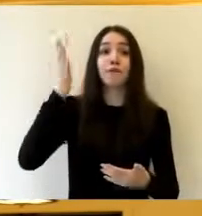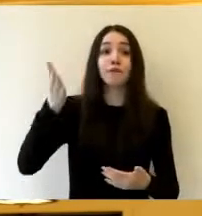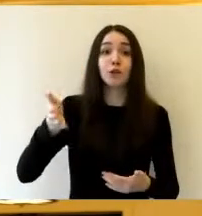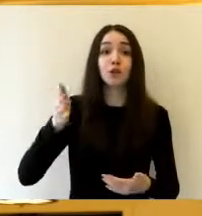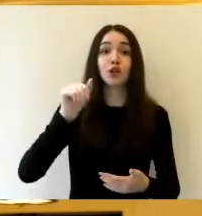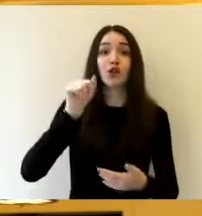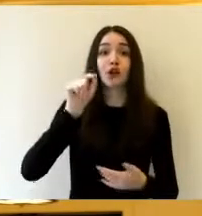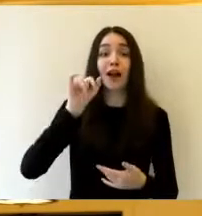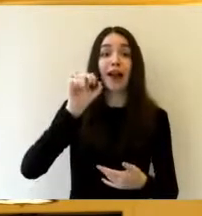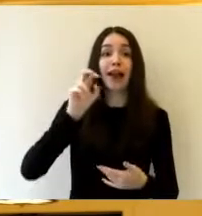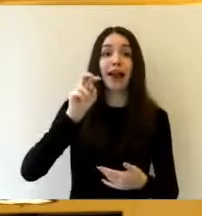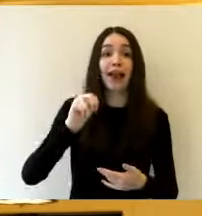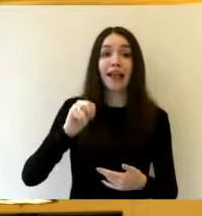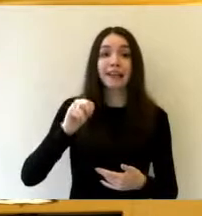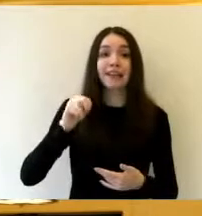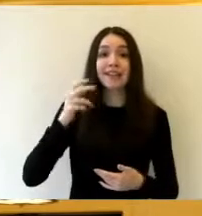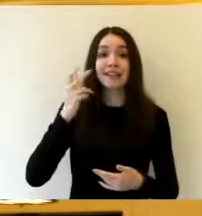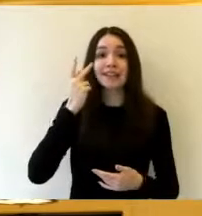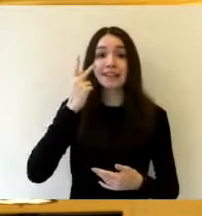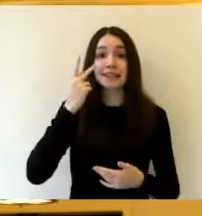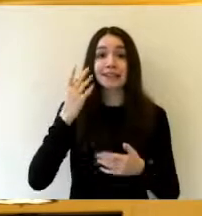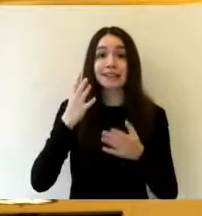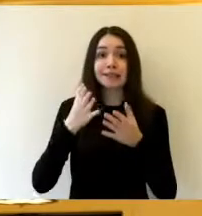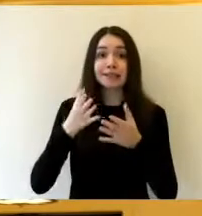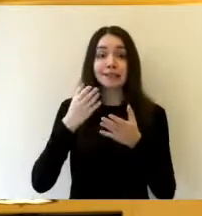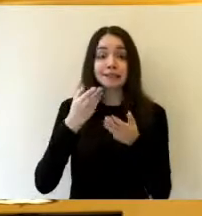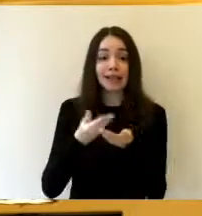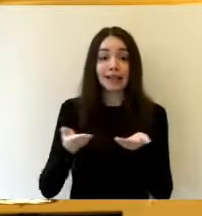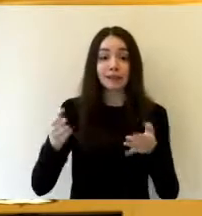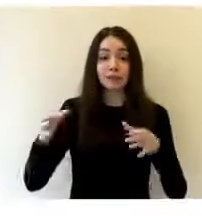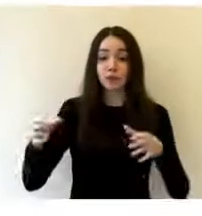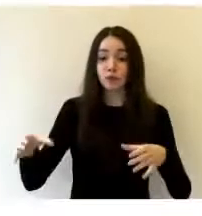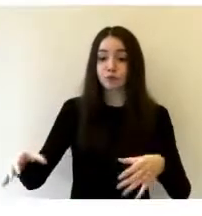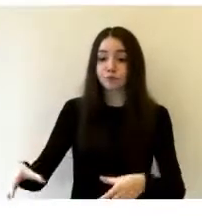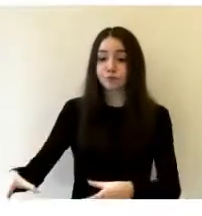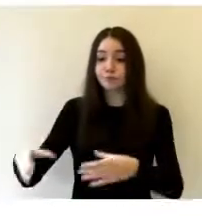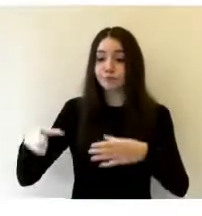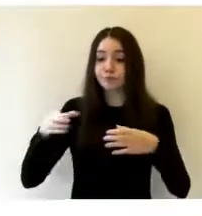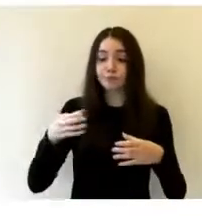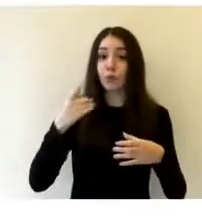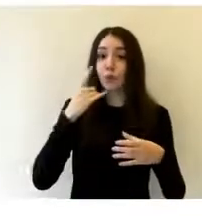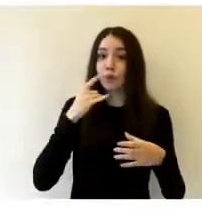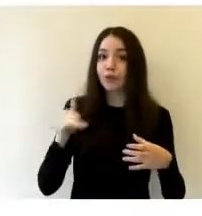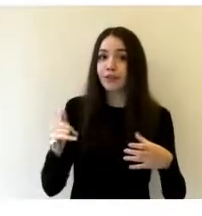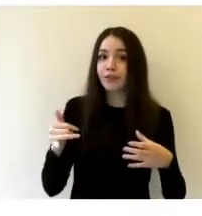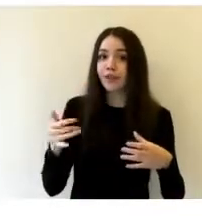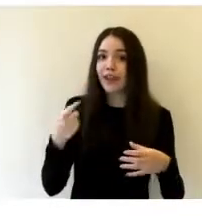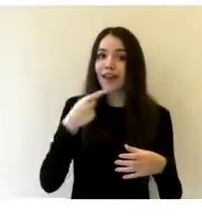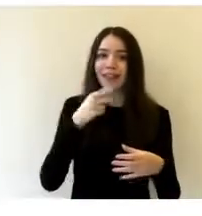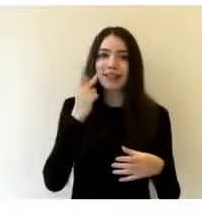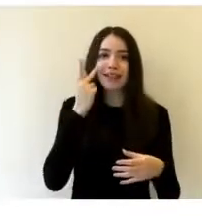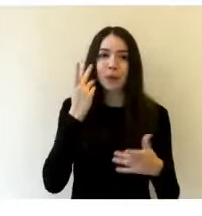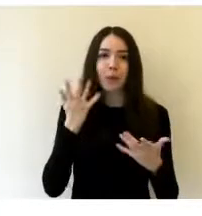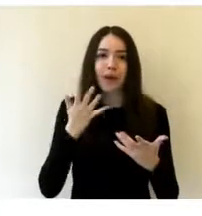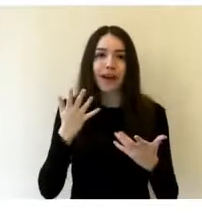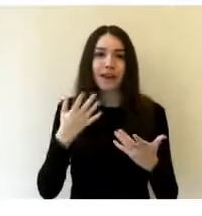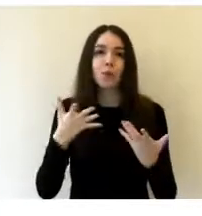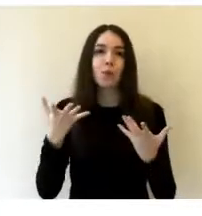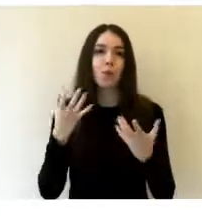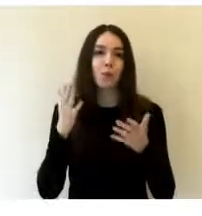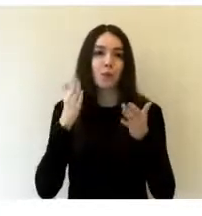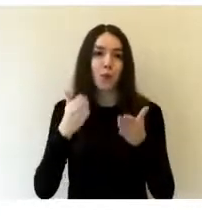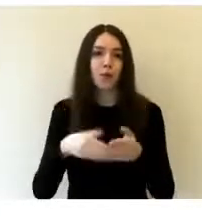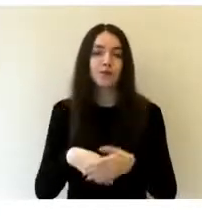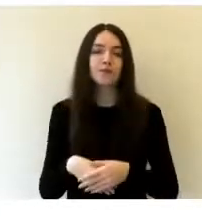sculptures. So in this case right here, again, I'm trying to represent the undefined space between